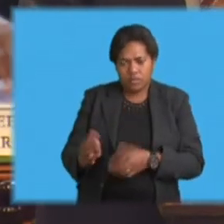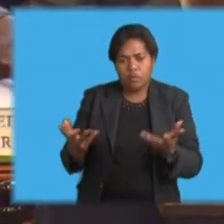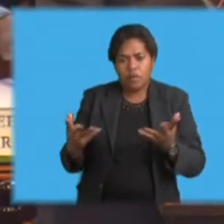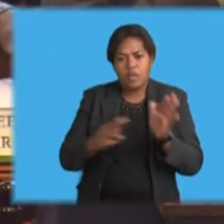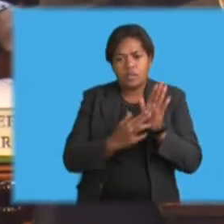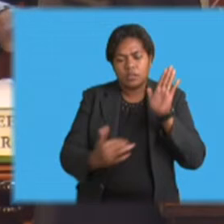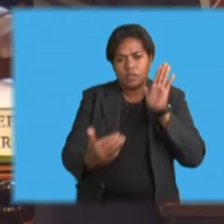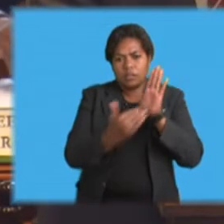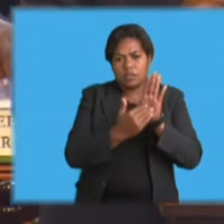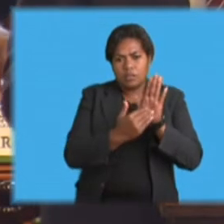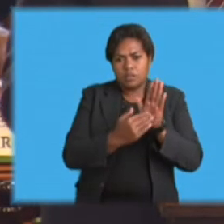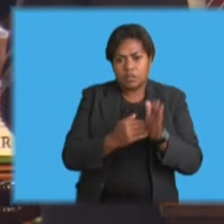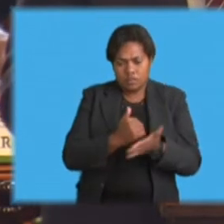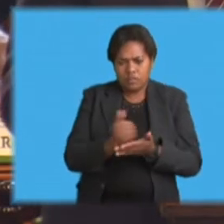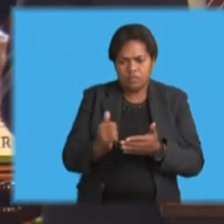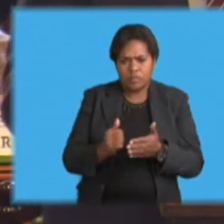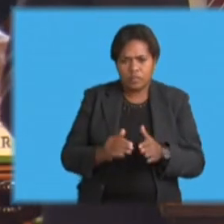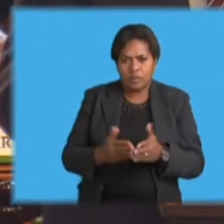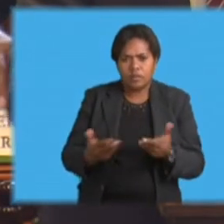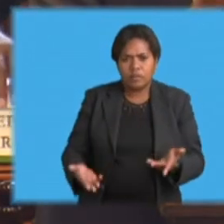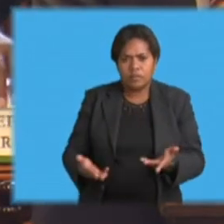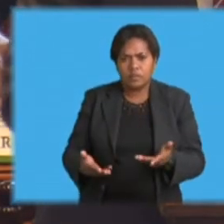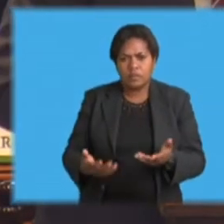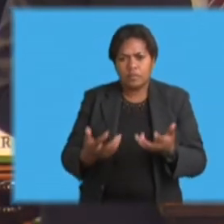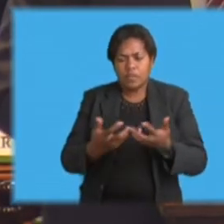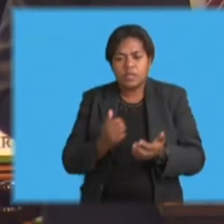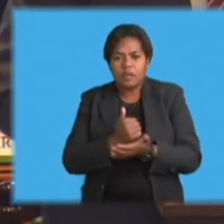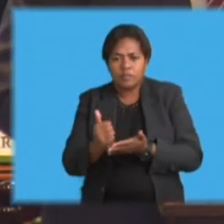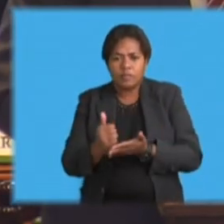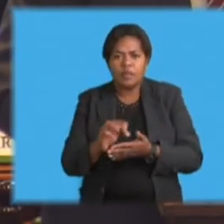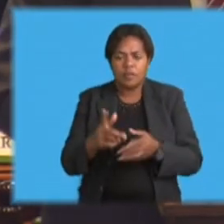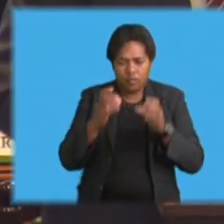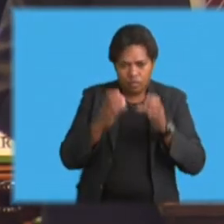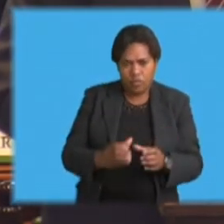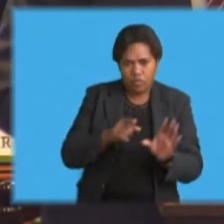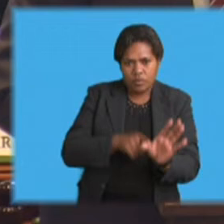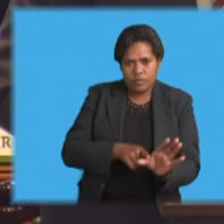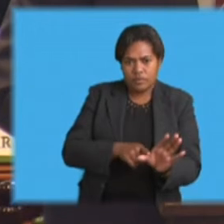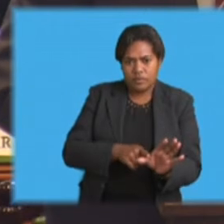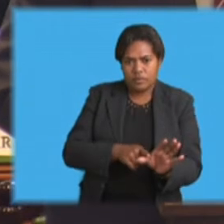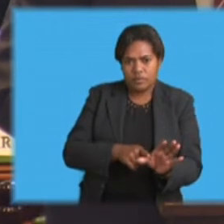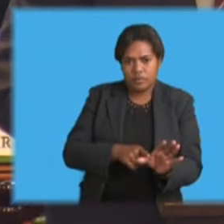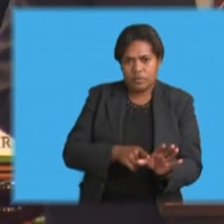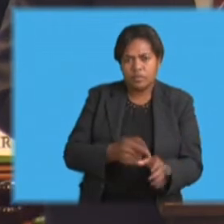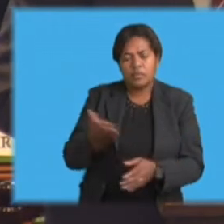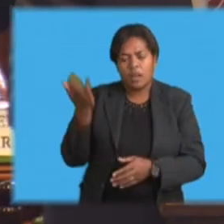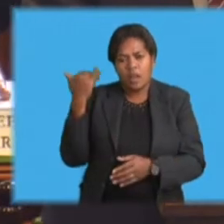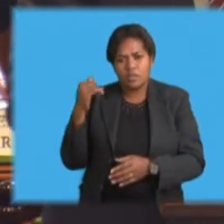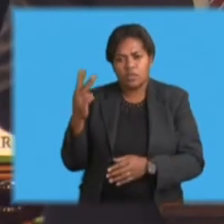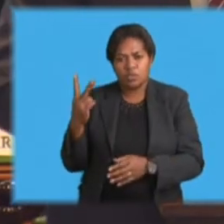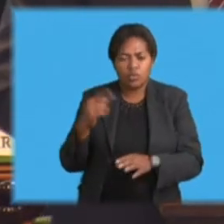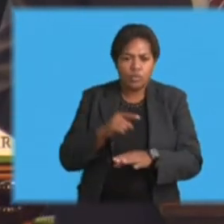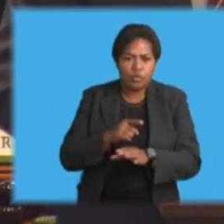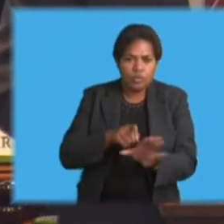number at this month, which is the equivalent of the number that we had for the whole year in 2016. For Australia, so far we've sent 56,